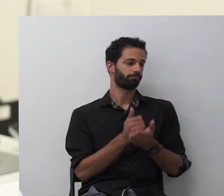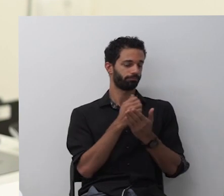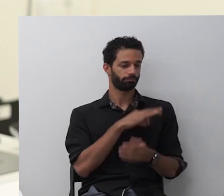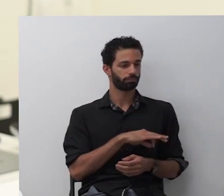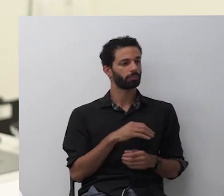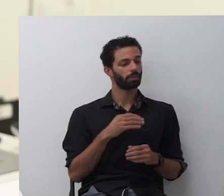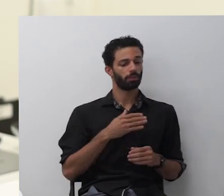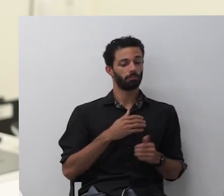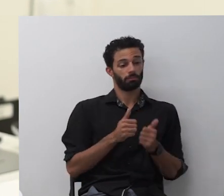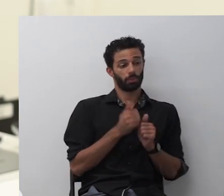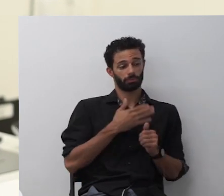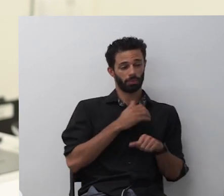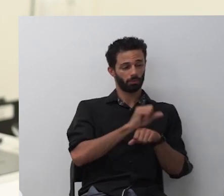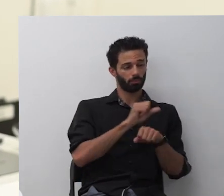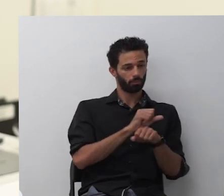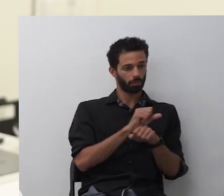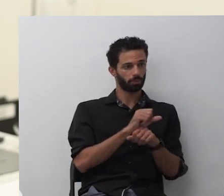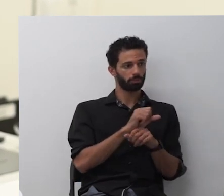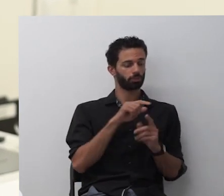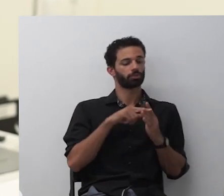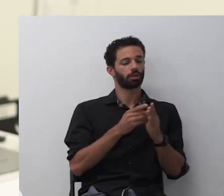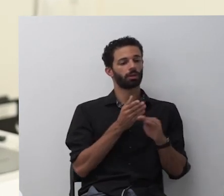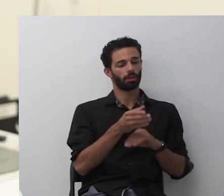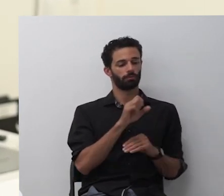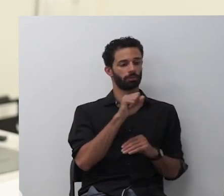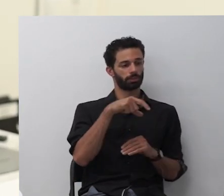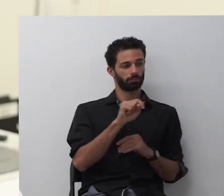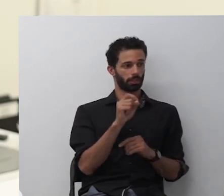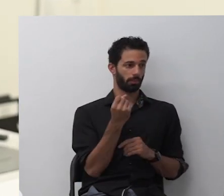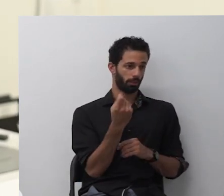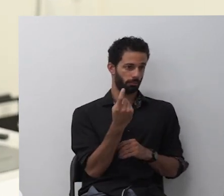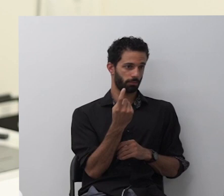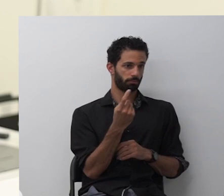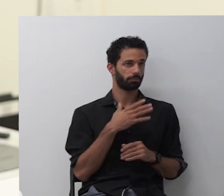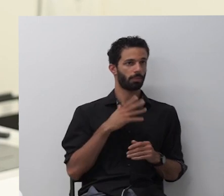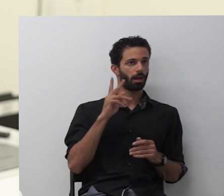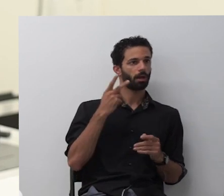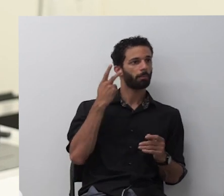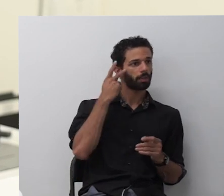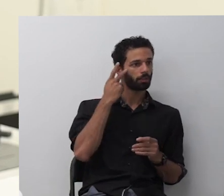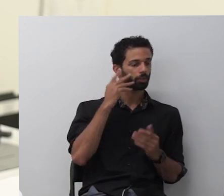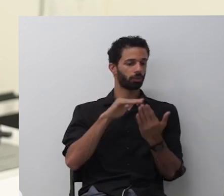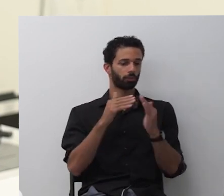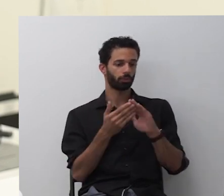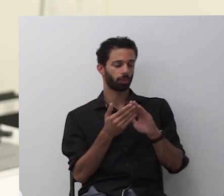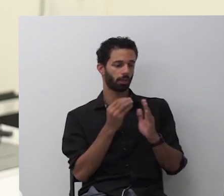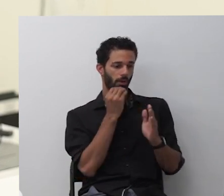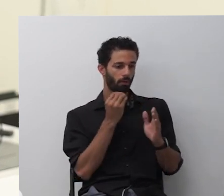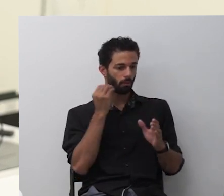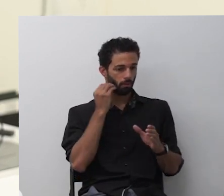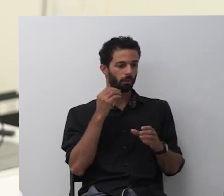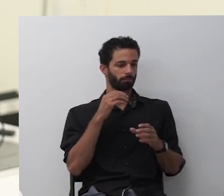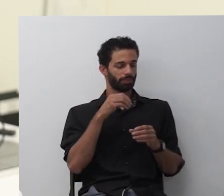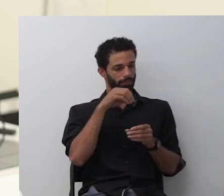actually began in the wake of September 11th, and so for me, my political home and my community home is really with